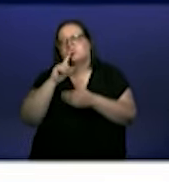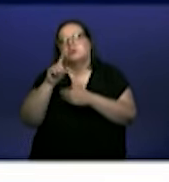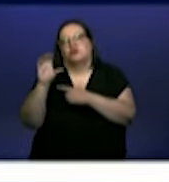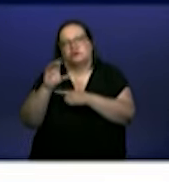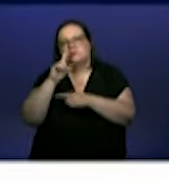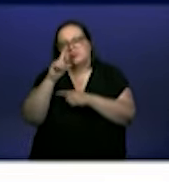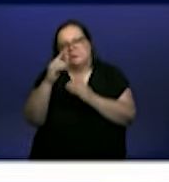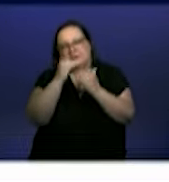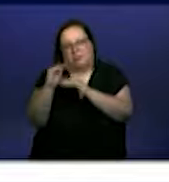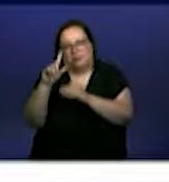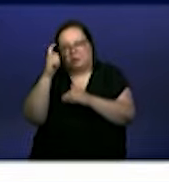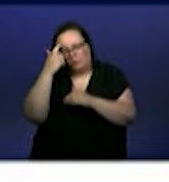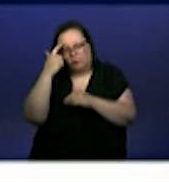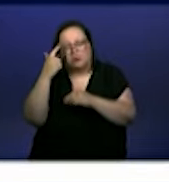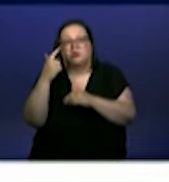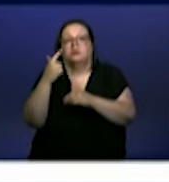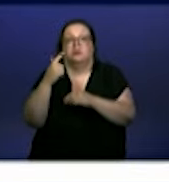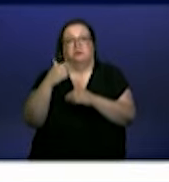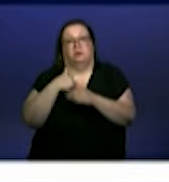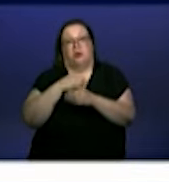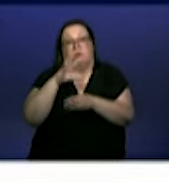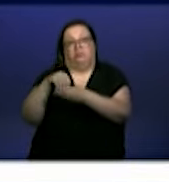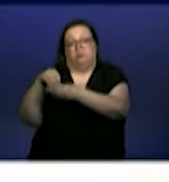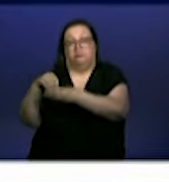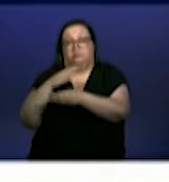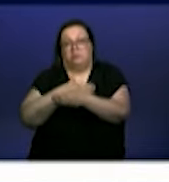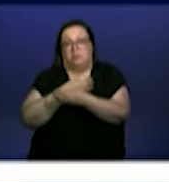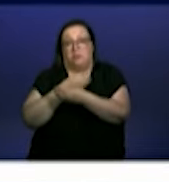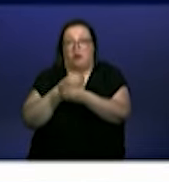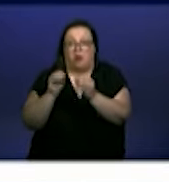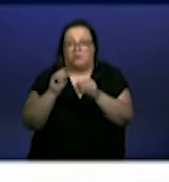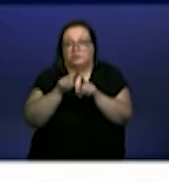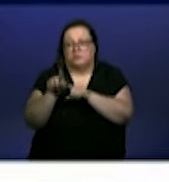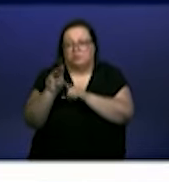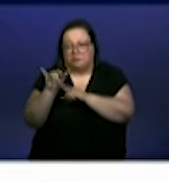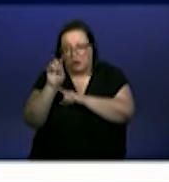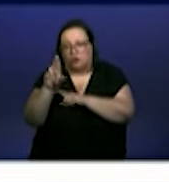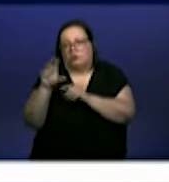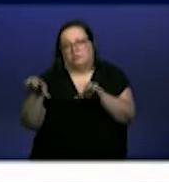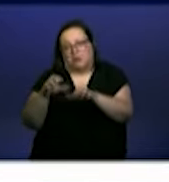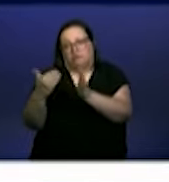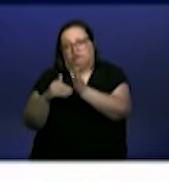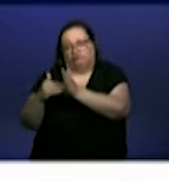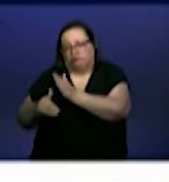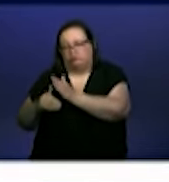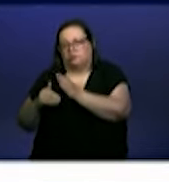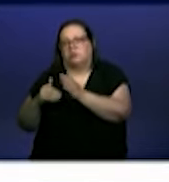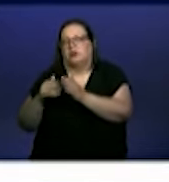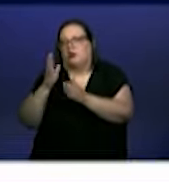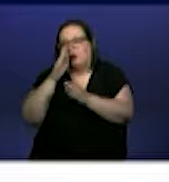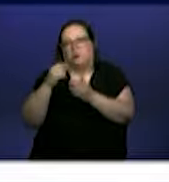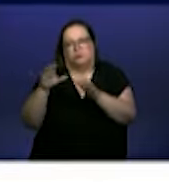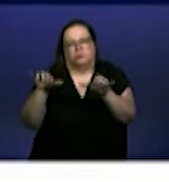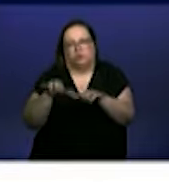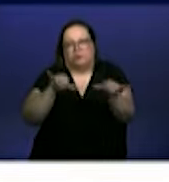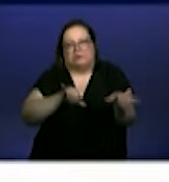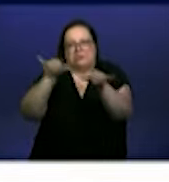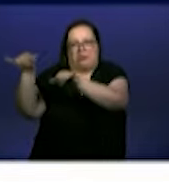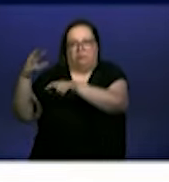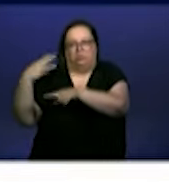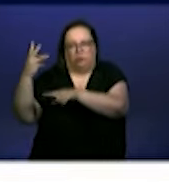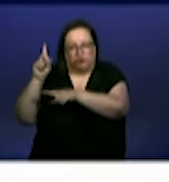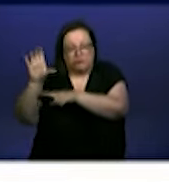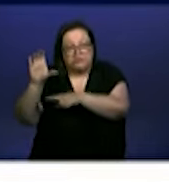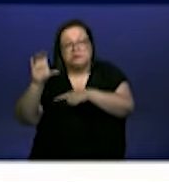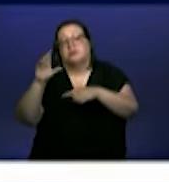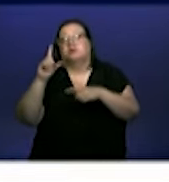That's what I've committed to. That's what I've done in my time as office of mayor. And it's what I'll do and take back to D.C. That's what I've heard over and over